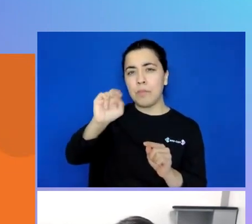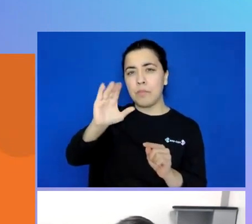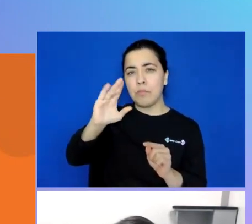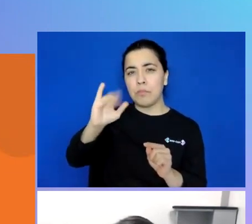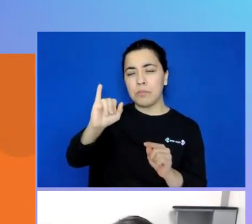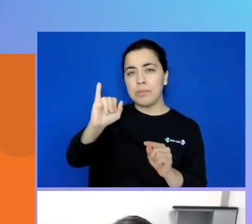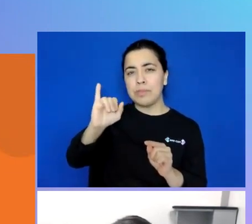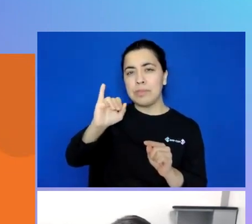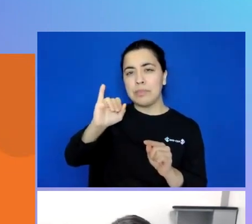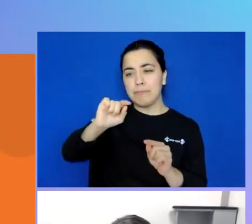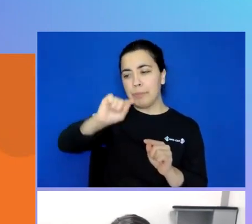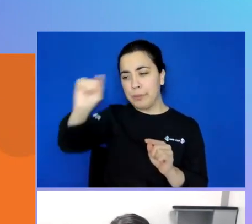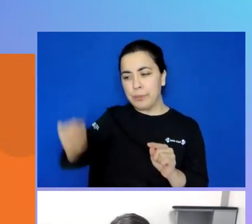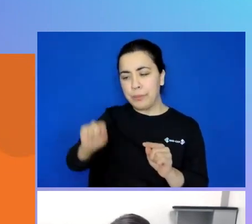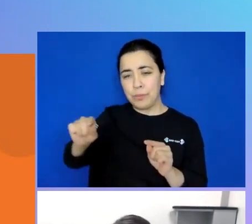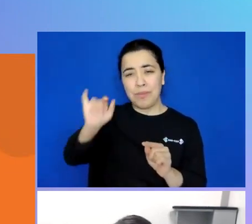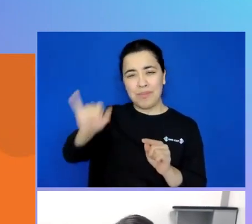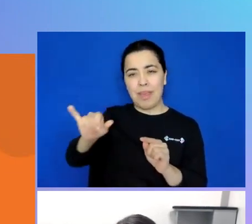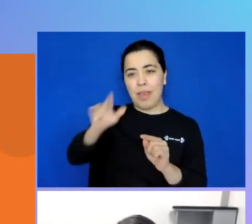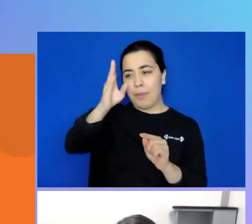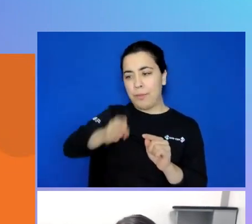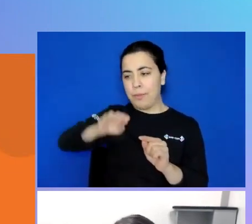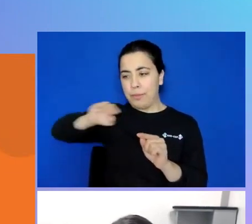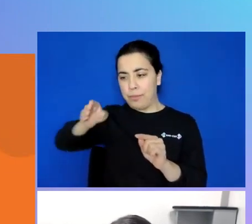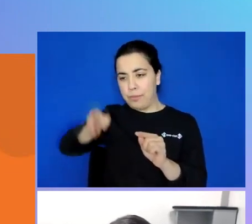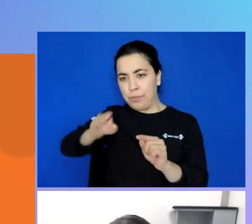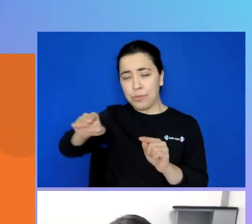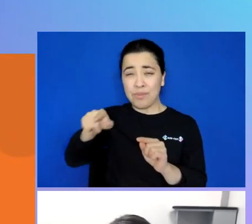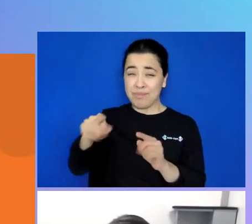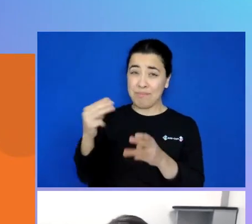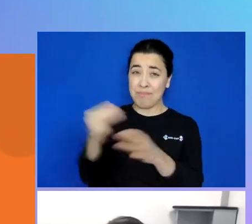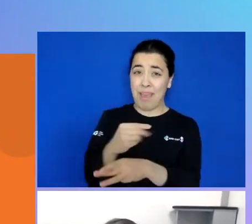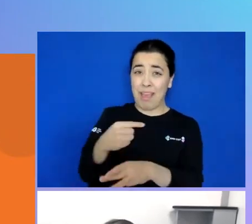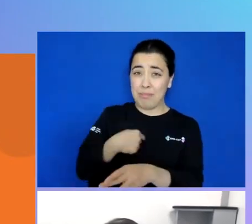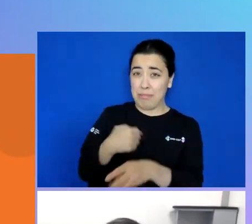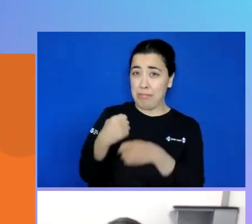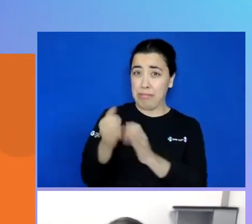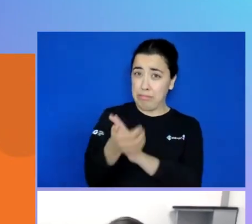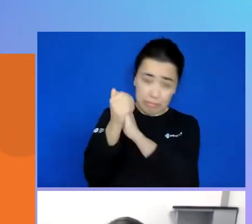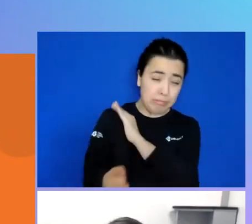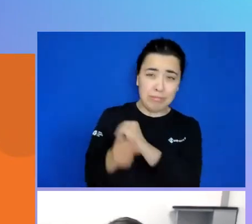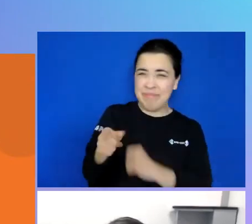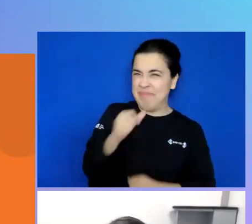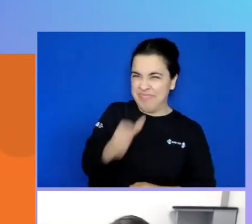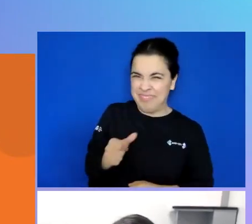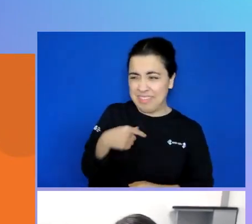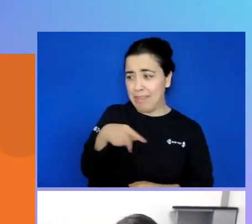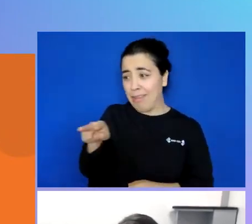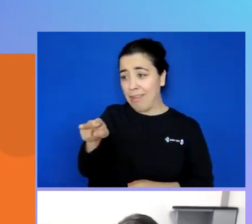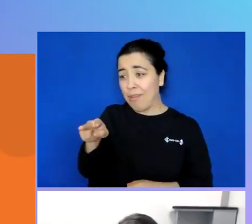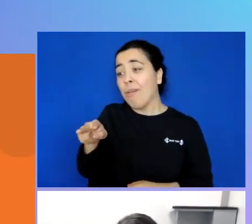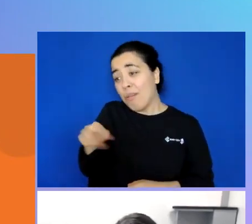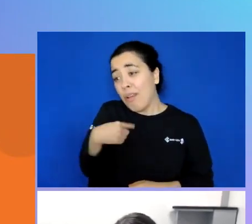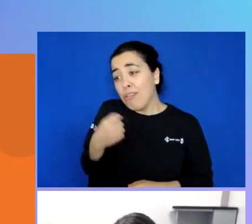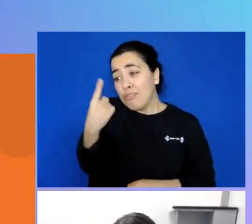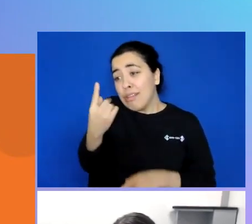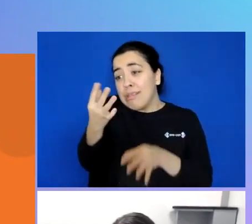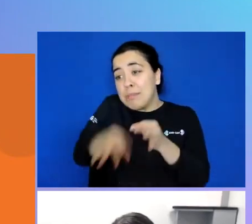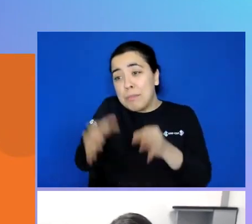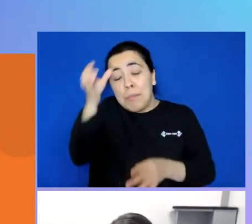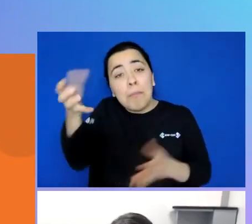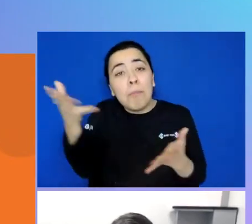like it because math is not my strong suit. So this is near and dear to my heart that I understand it. But the idea of adding